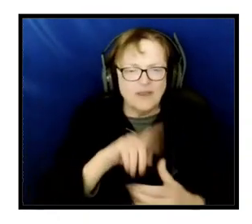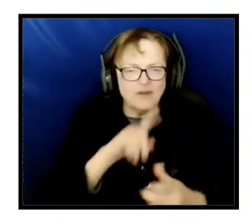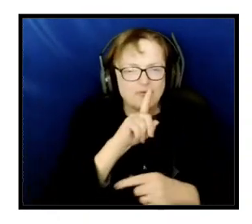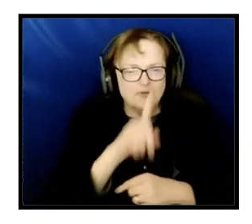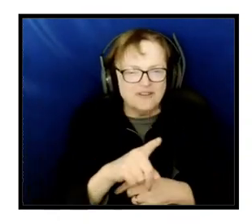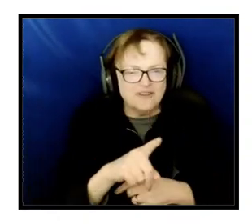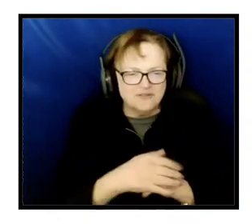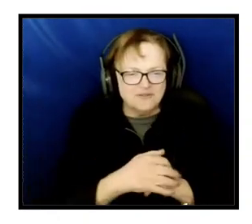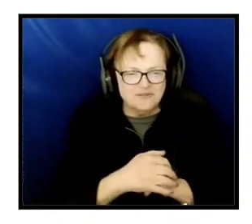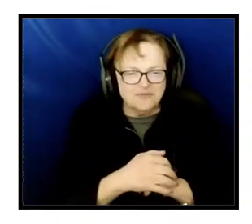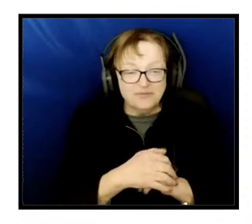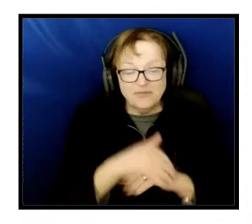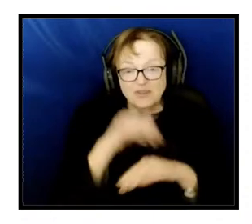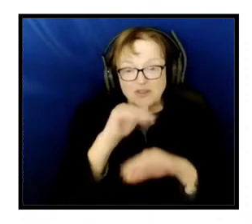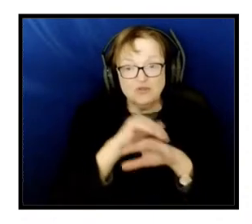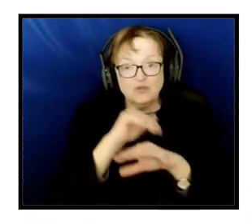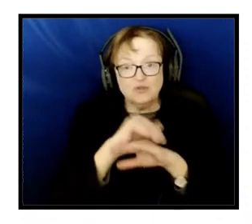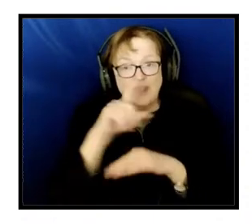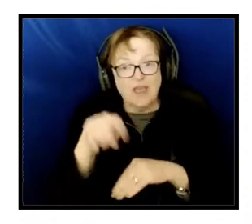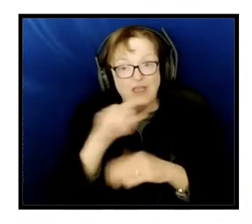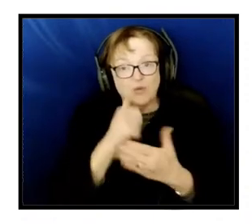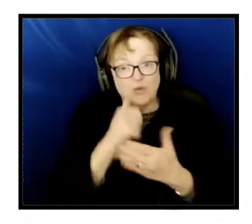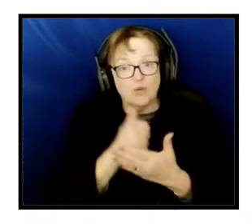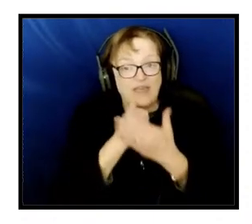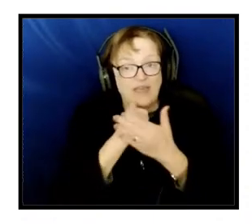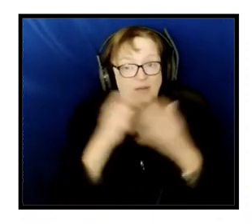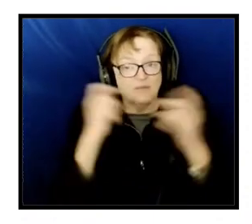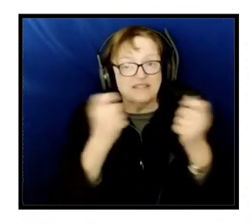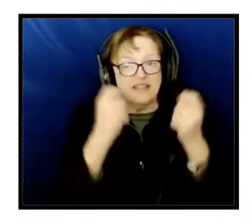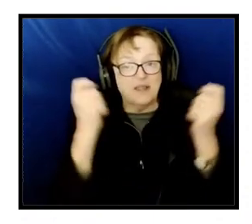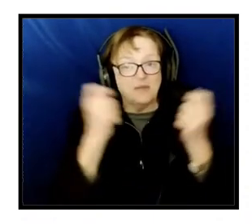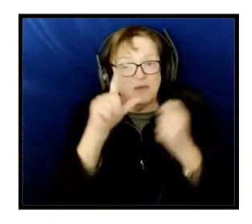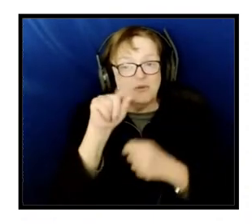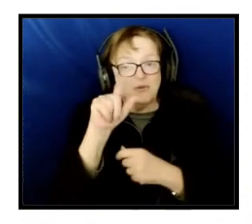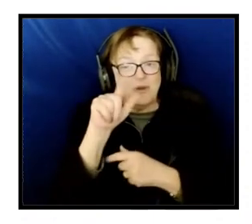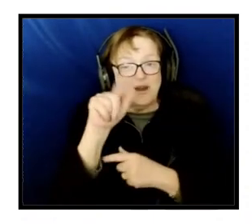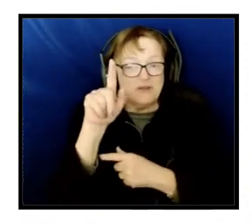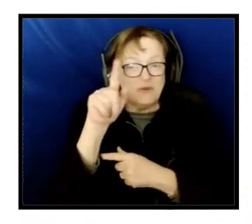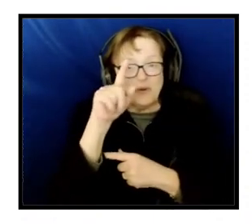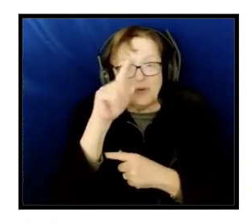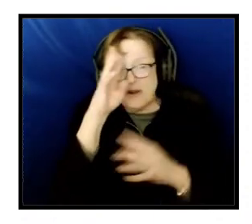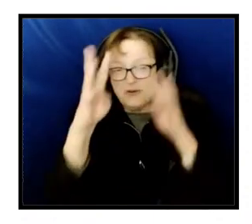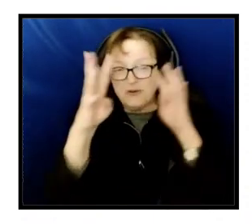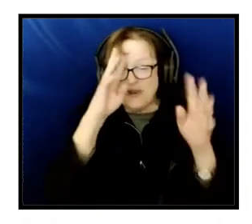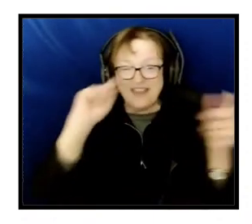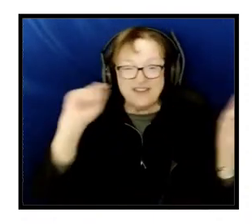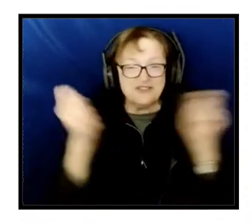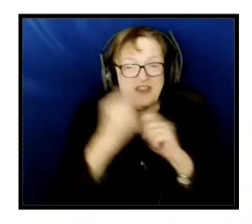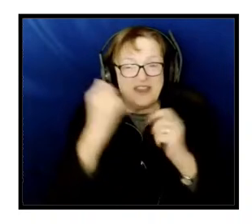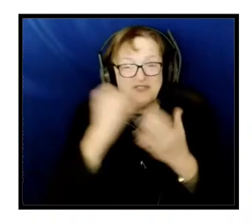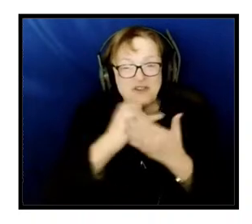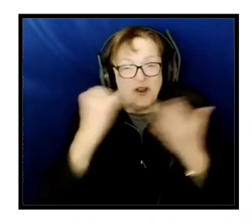Tonight, you'll be helping us celebrate the 2021 Create Change Artisan Residence,